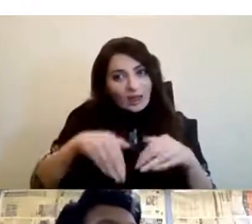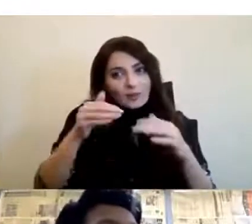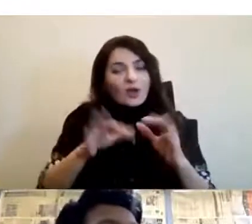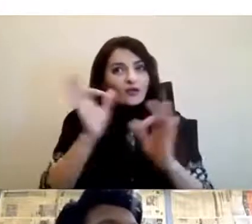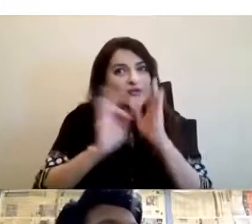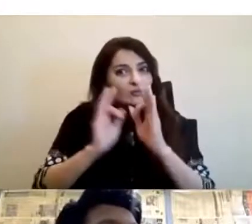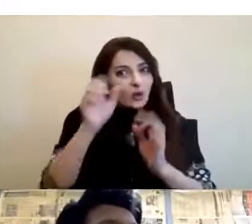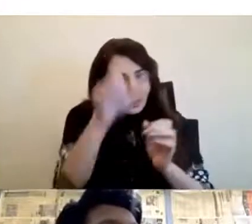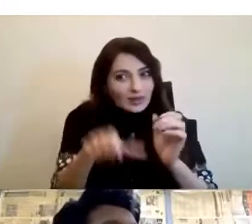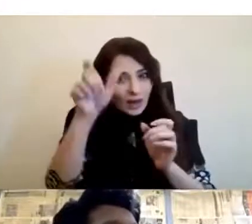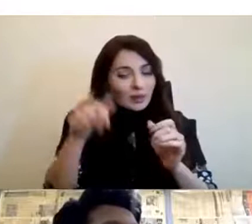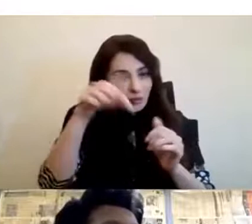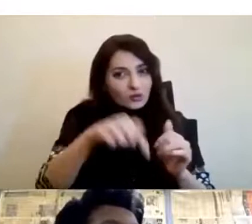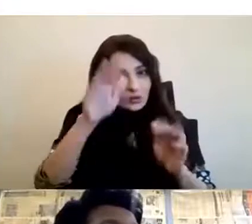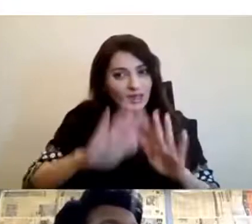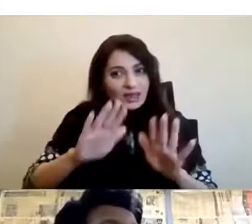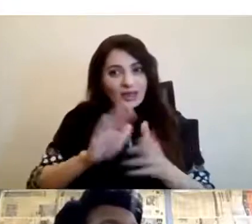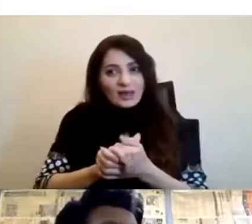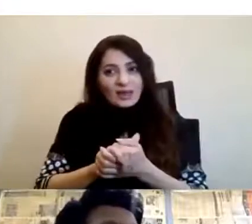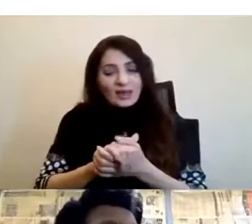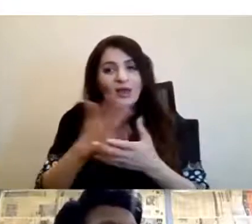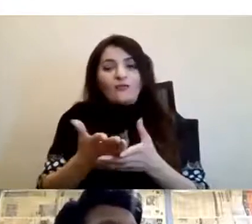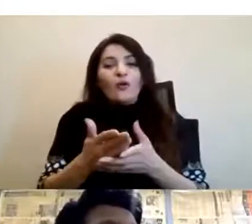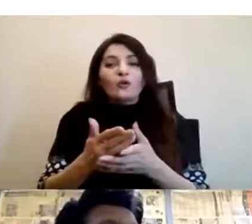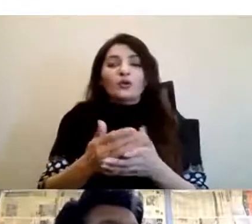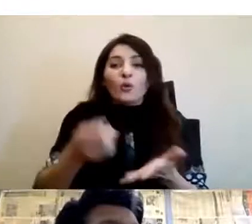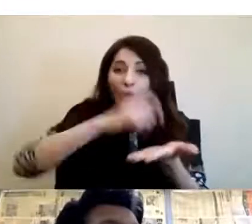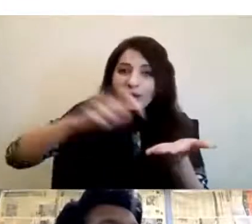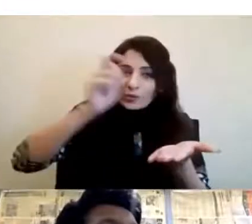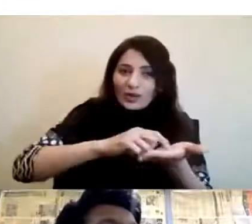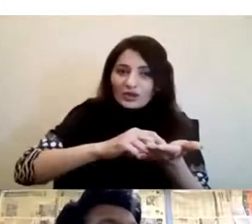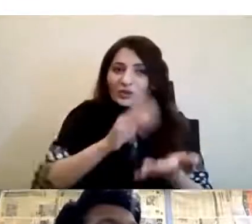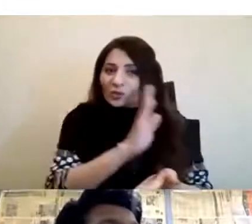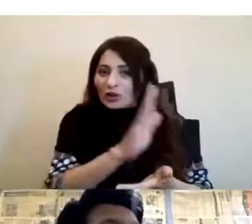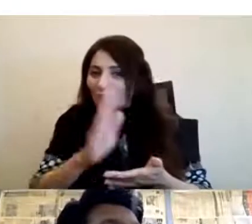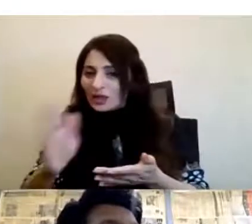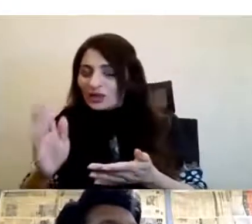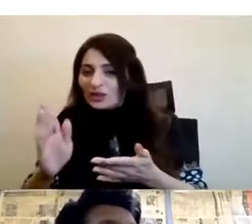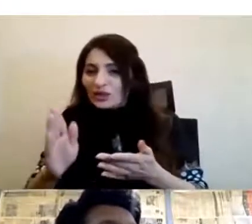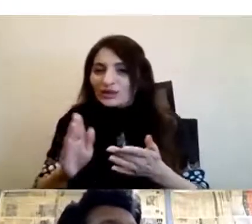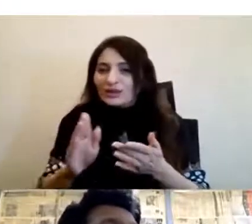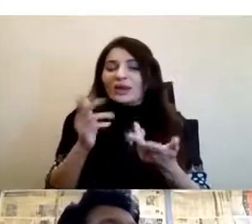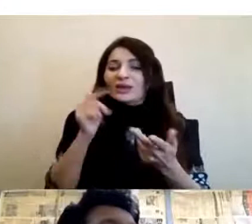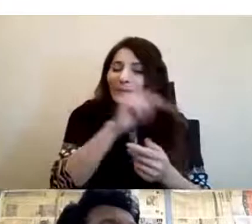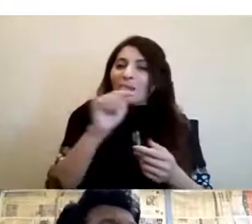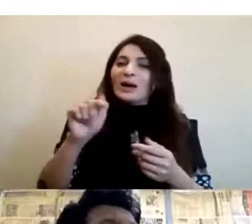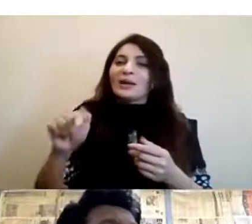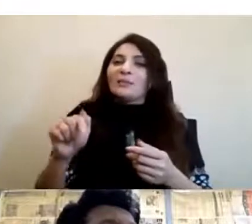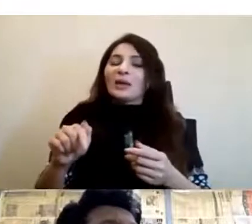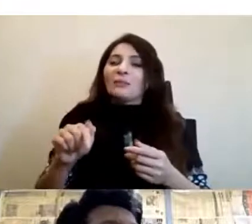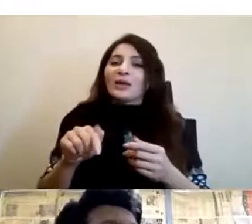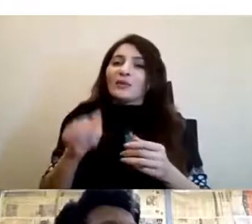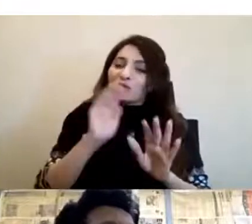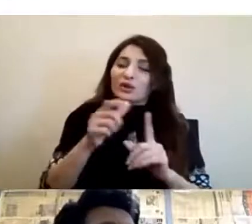the regulation of VoIP services. Like deaf community cannot able to use the calling